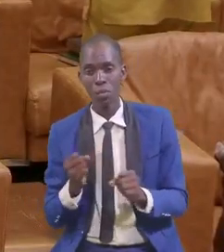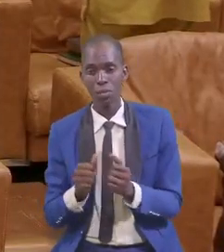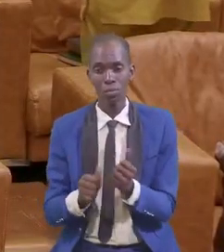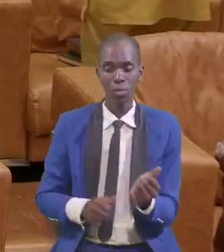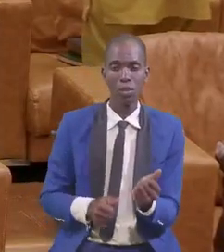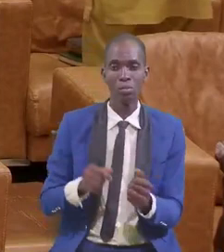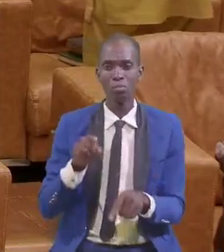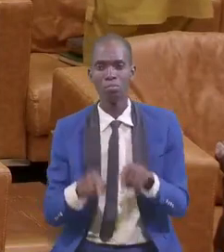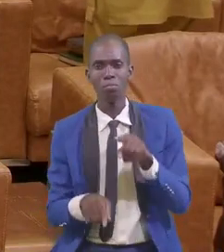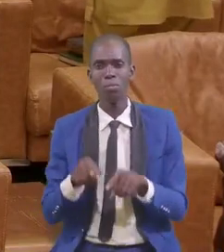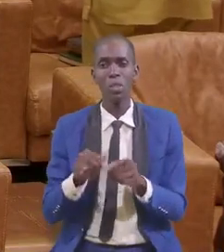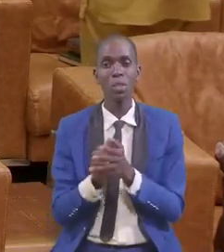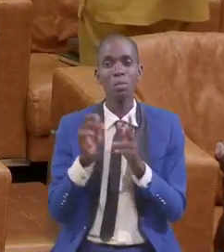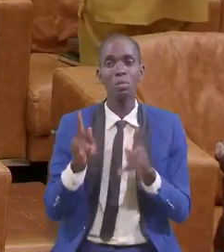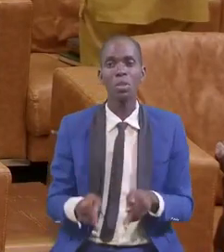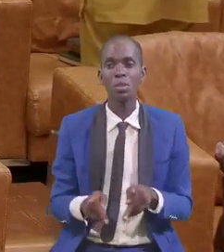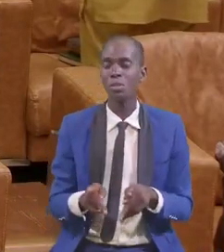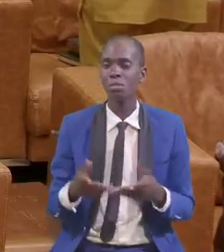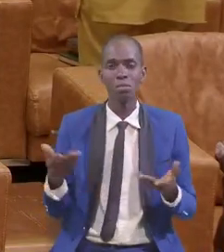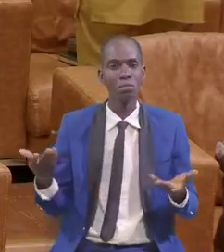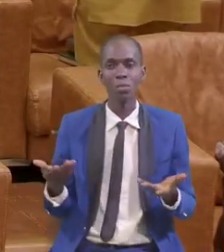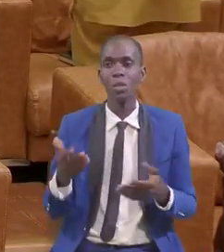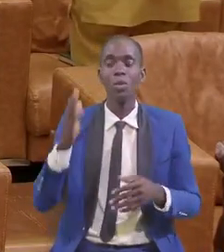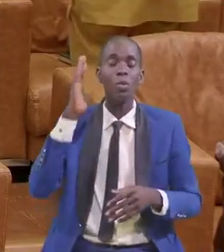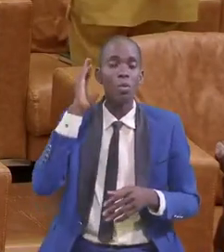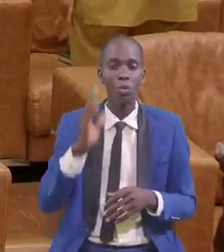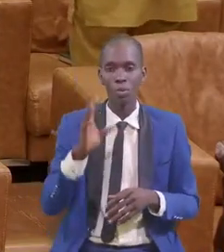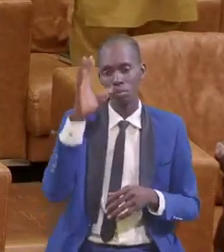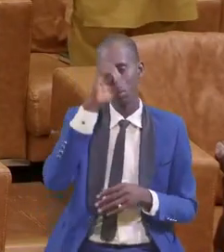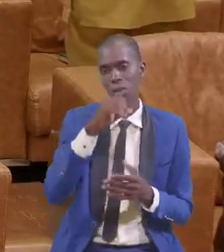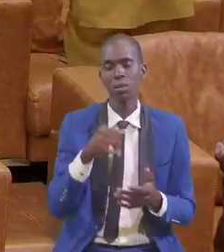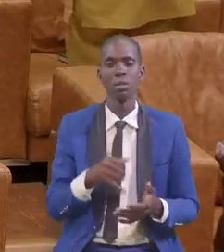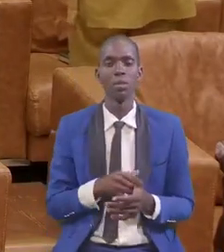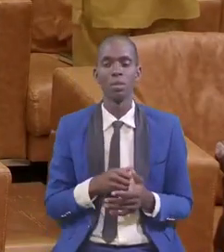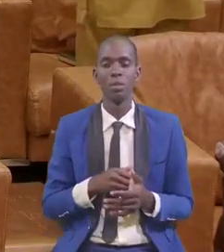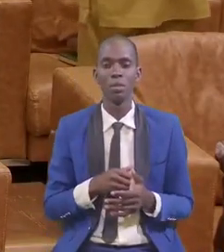anytime. Happens to be the time He has fallen again.